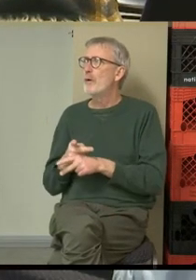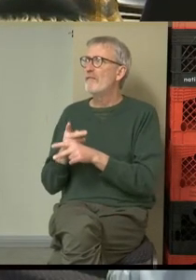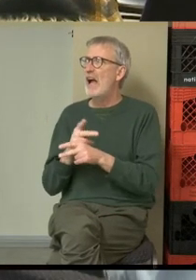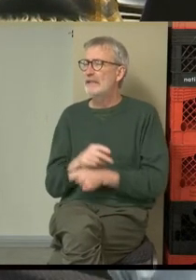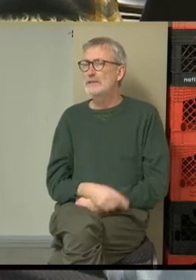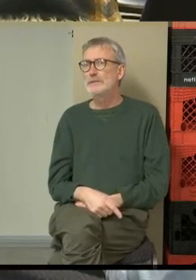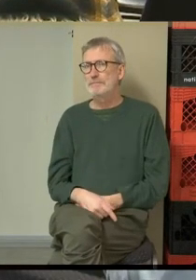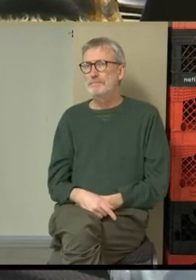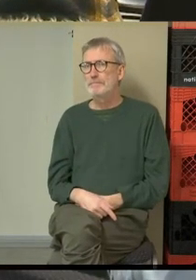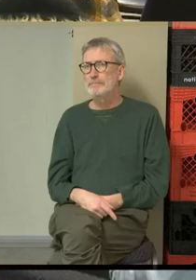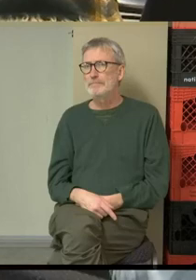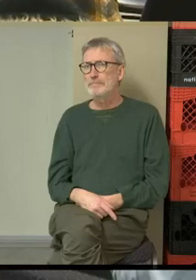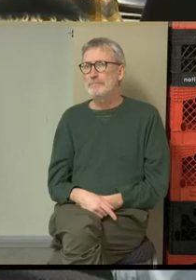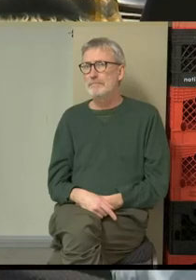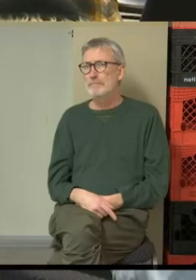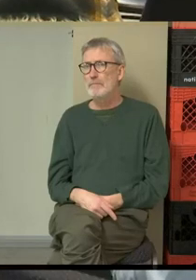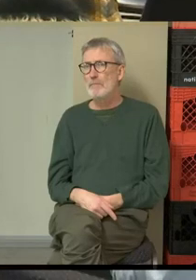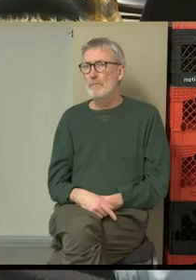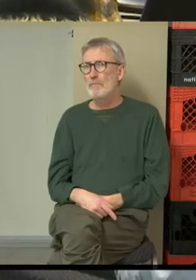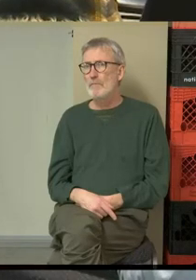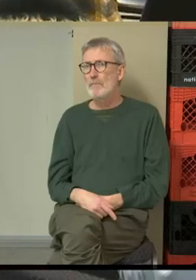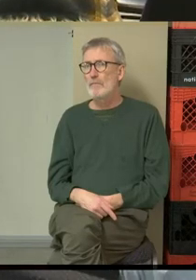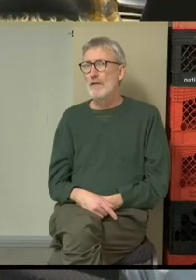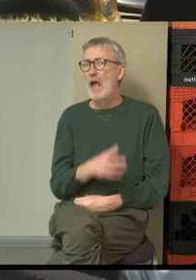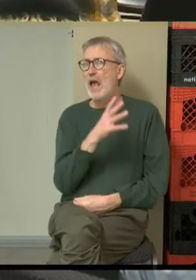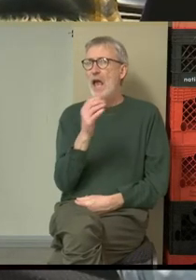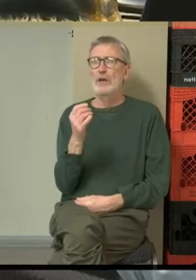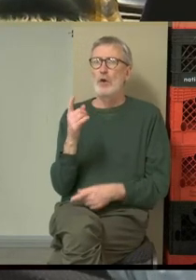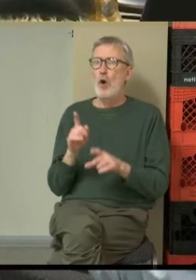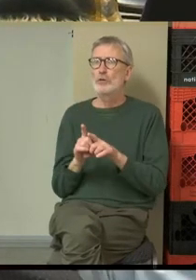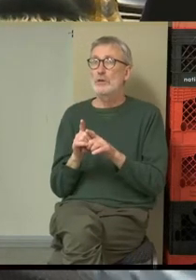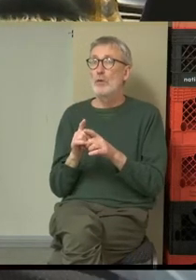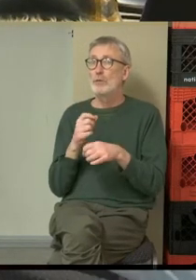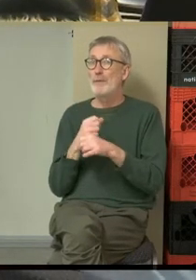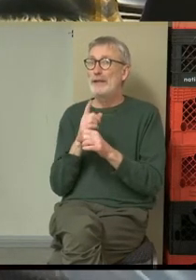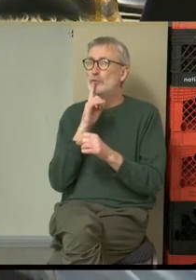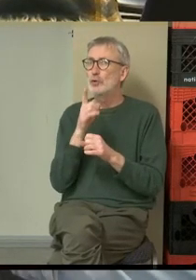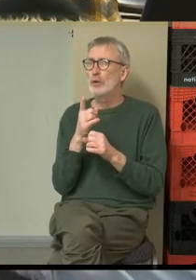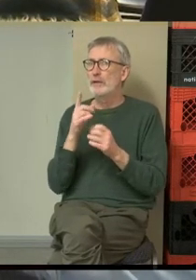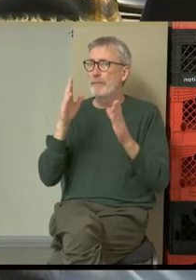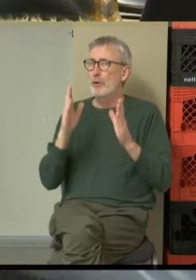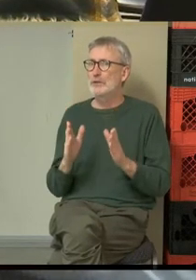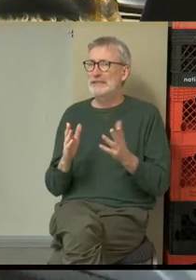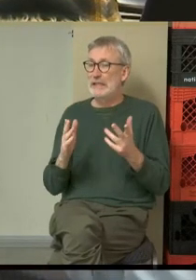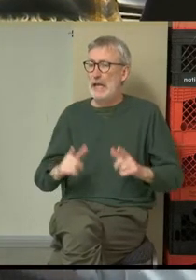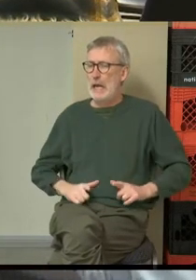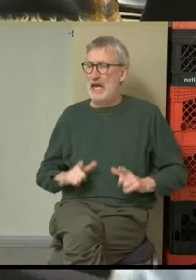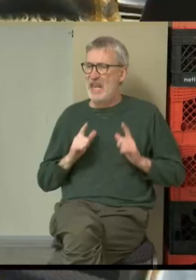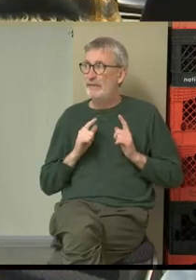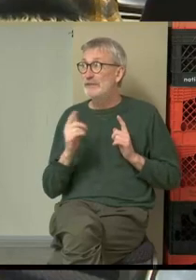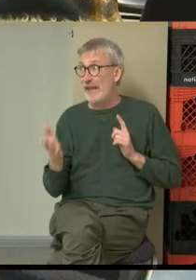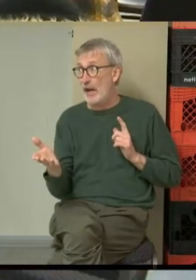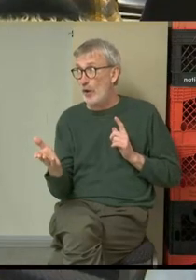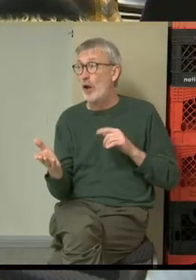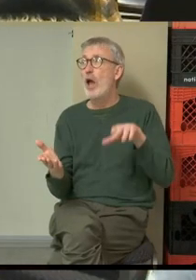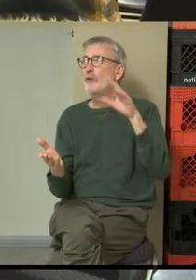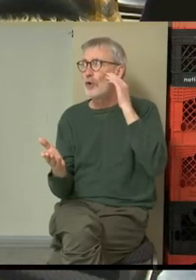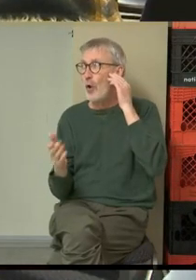helpful, and it would also make sure that the person lives in that community and knows the